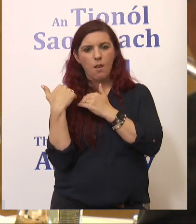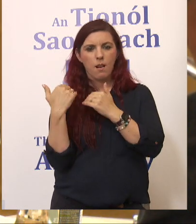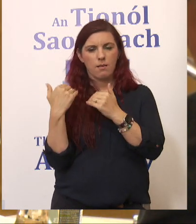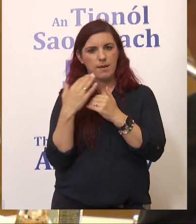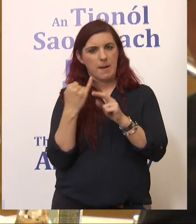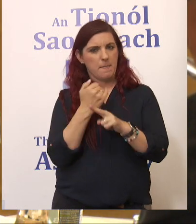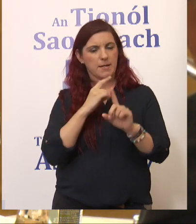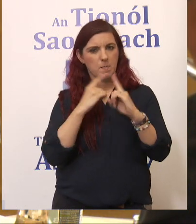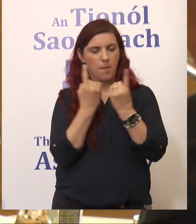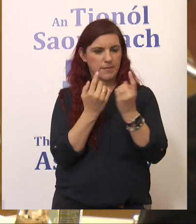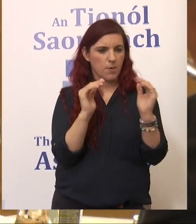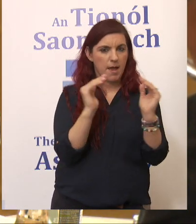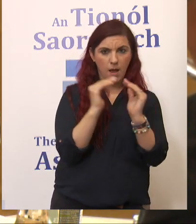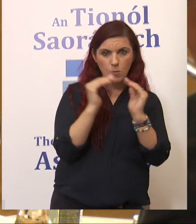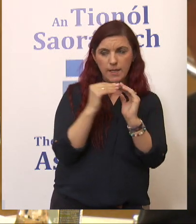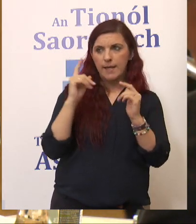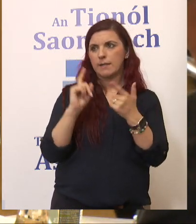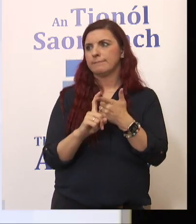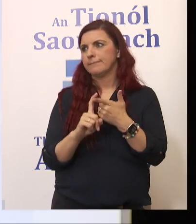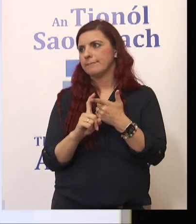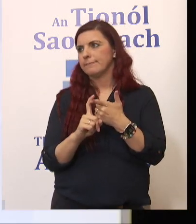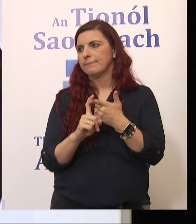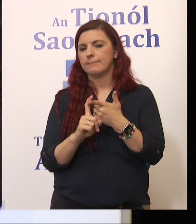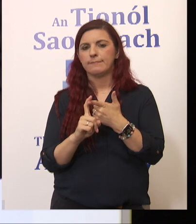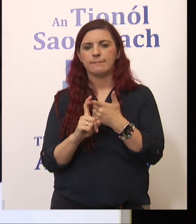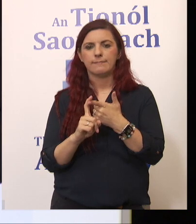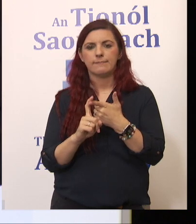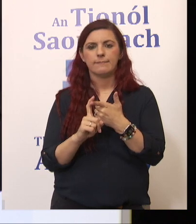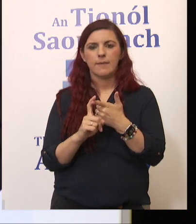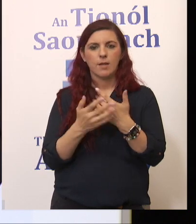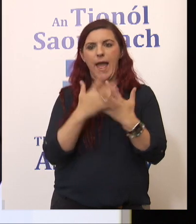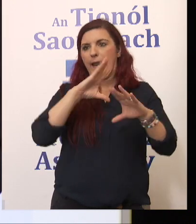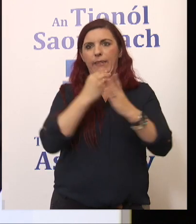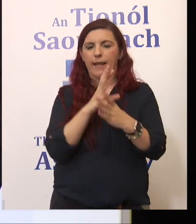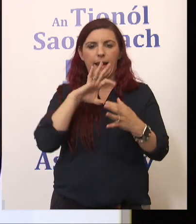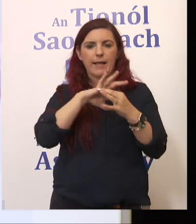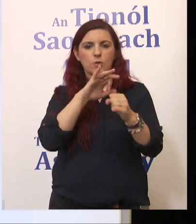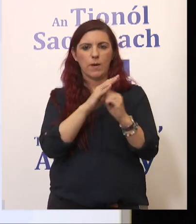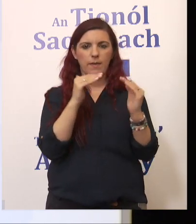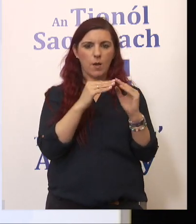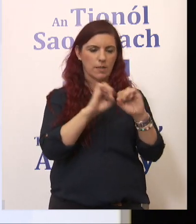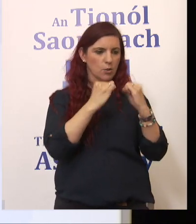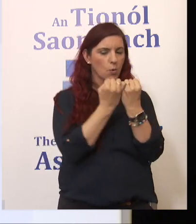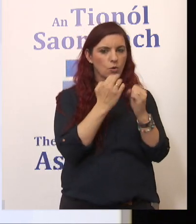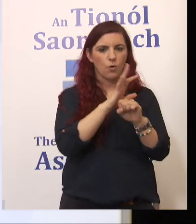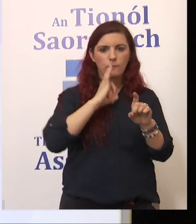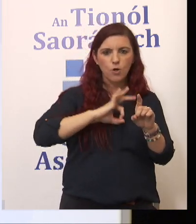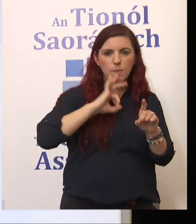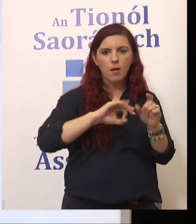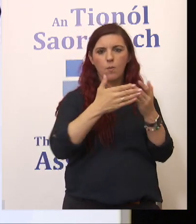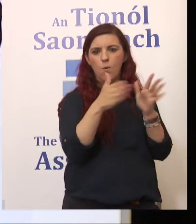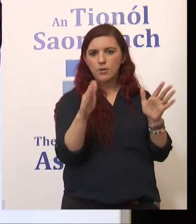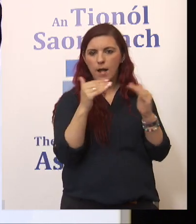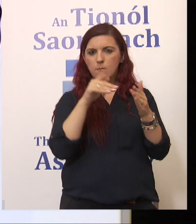from housing to and all the aspects of housing, whether we're dealing with social or affordable housing or the wider housing